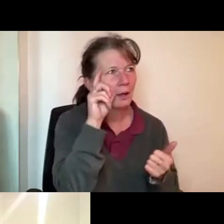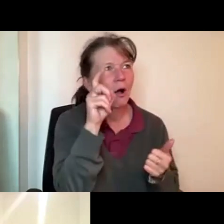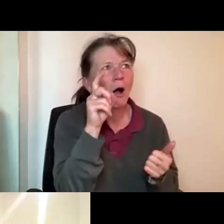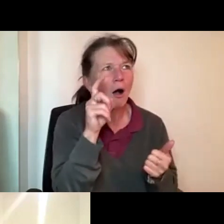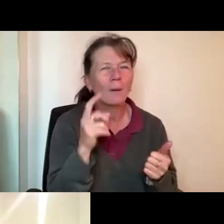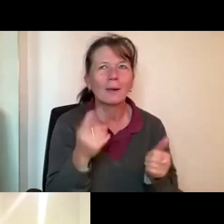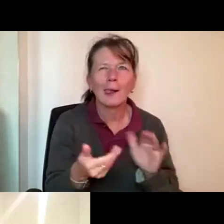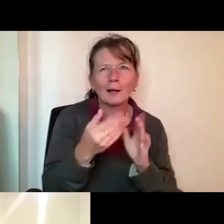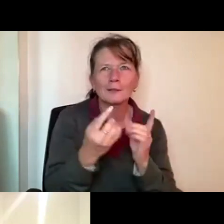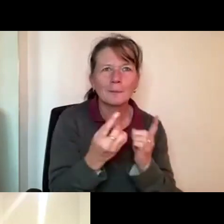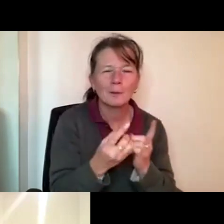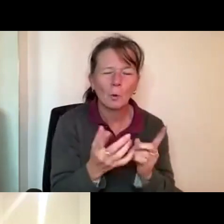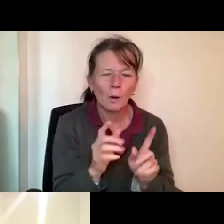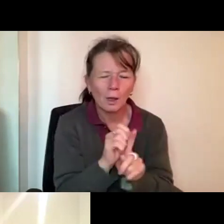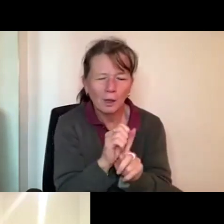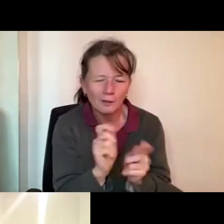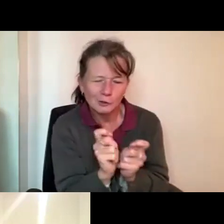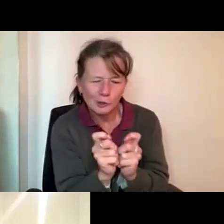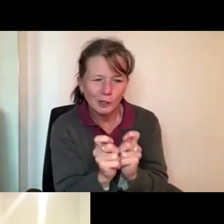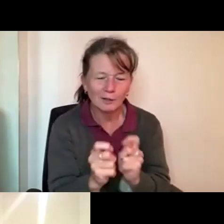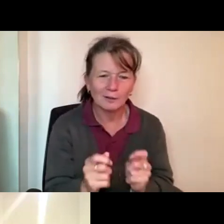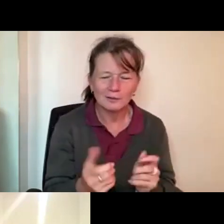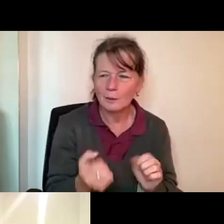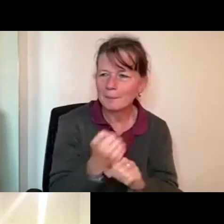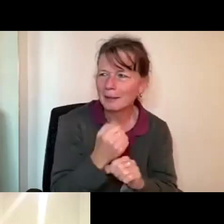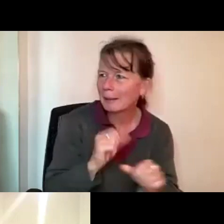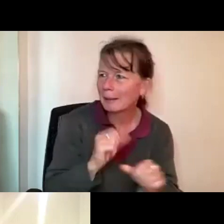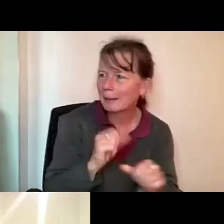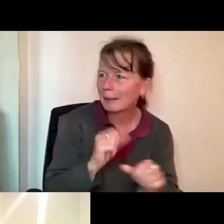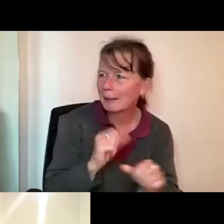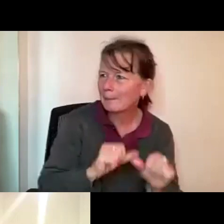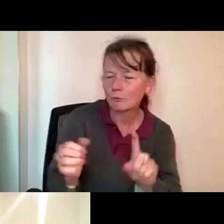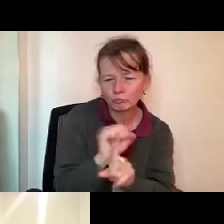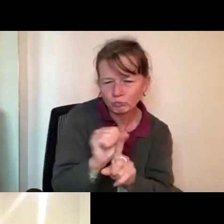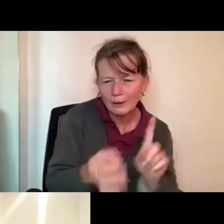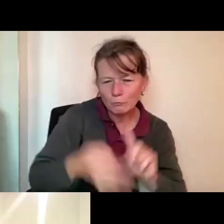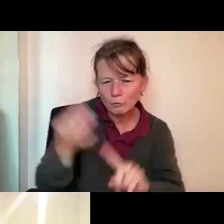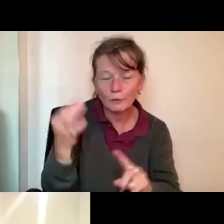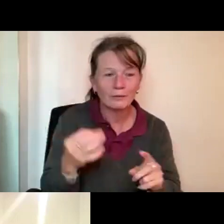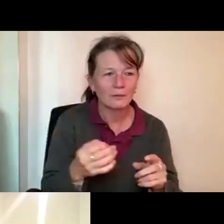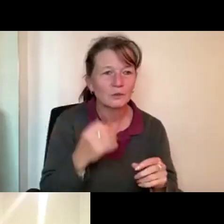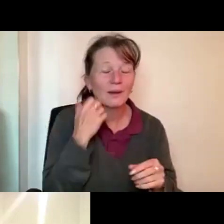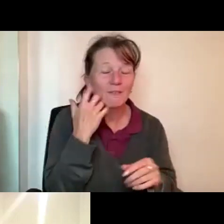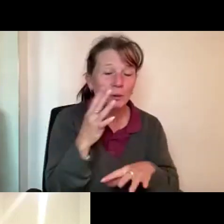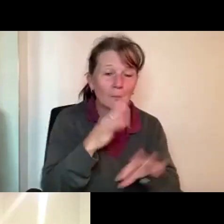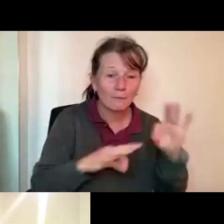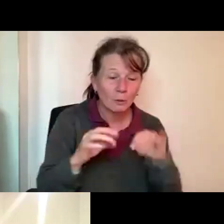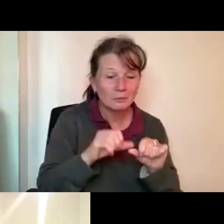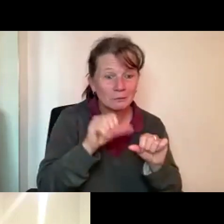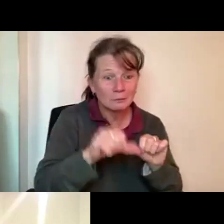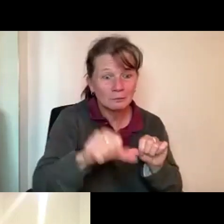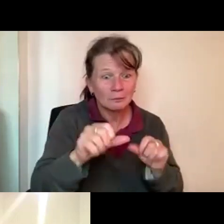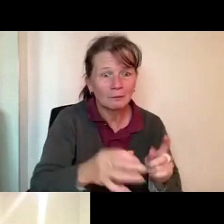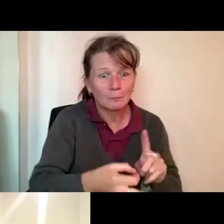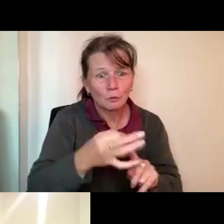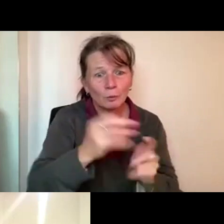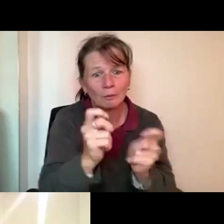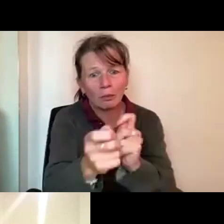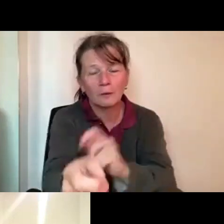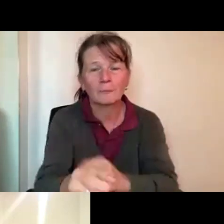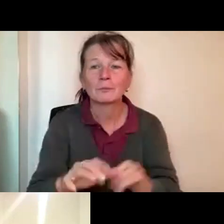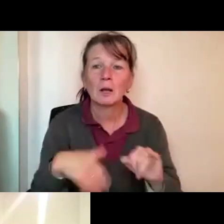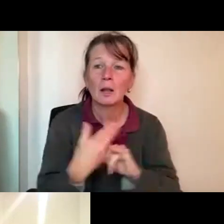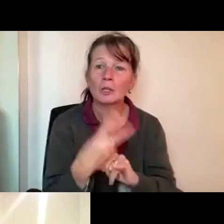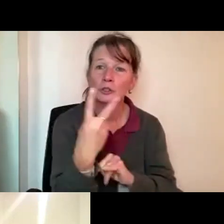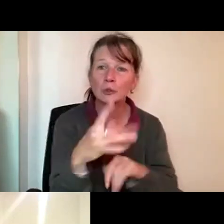Mathilde actually thought, yeah, let's improve it, let's make it even better, a bit different. And remember, for the last 2 shows, I've been challenged to